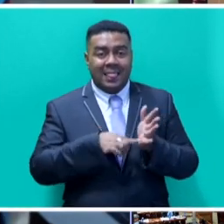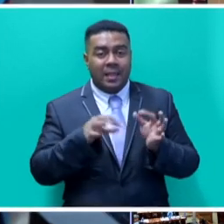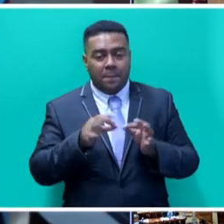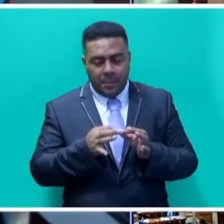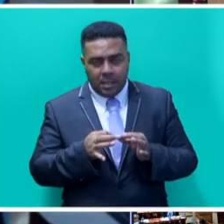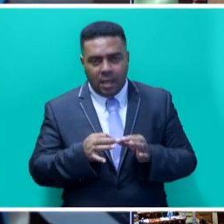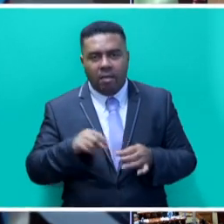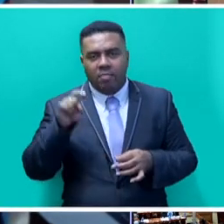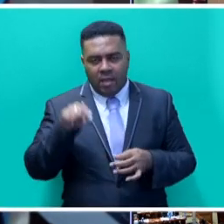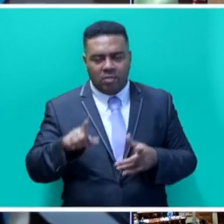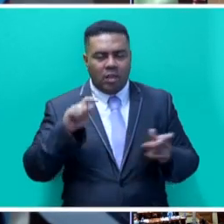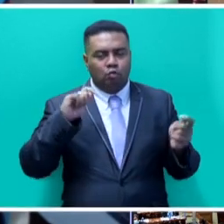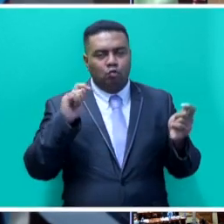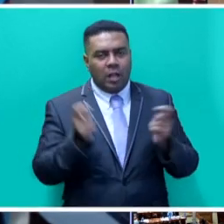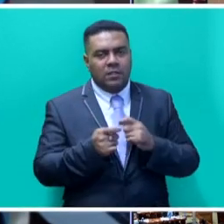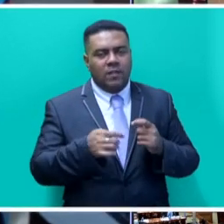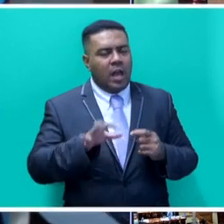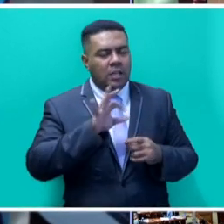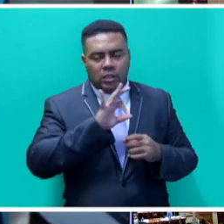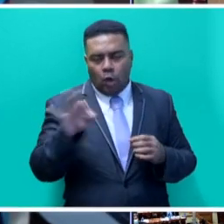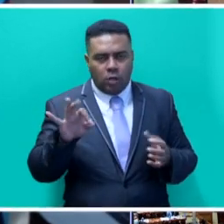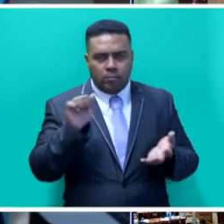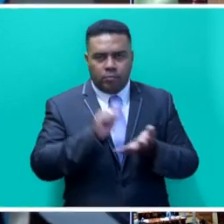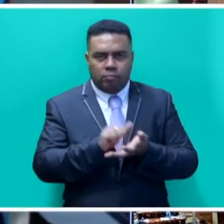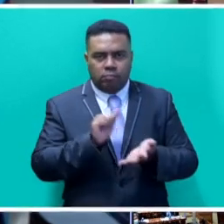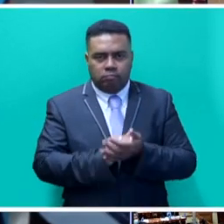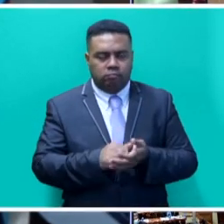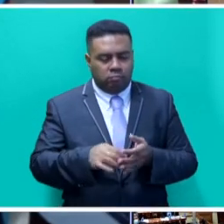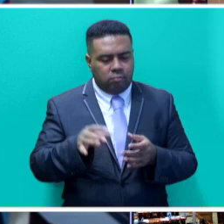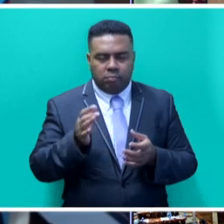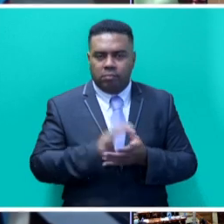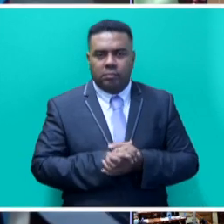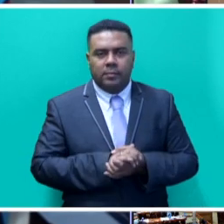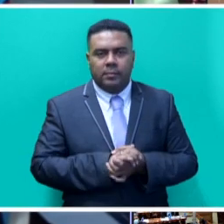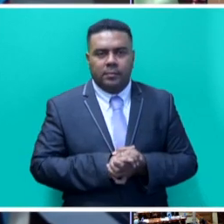then that transfer is null and void. It